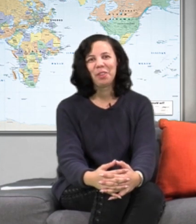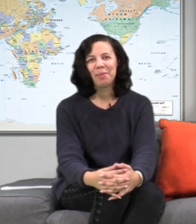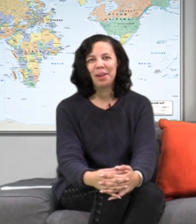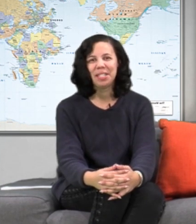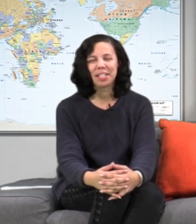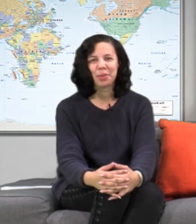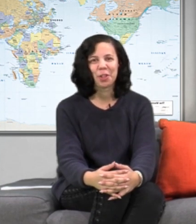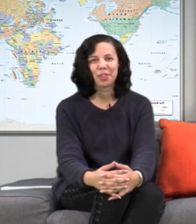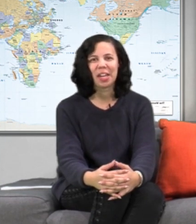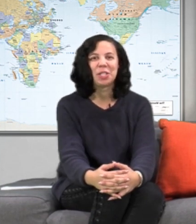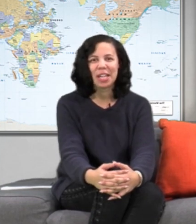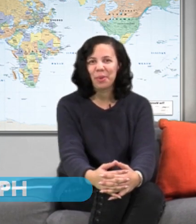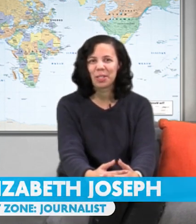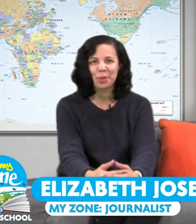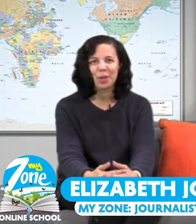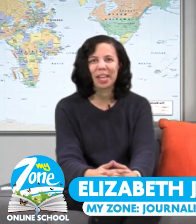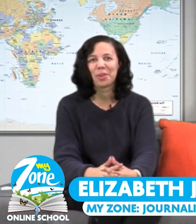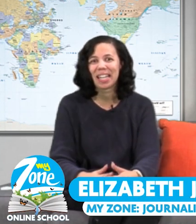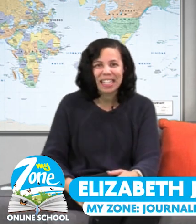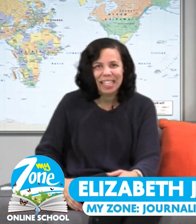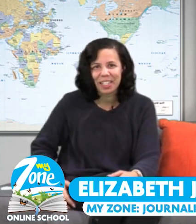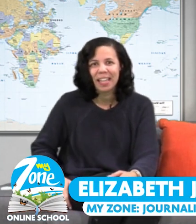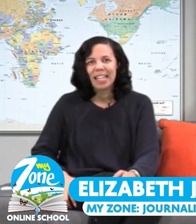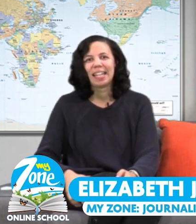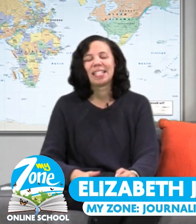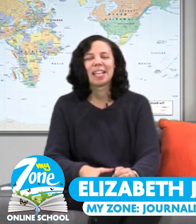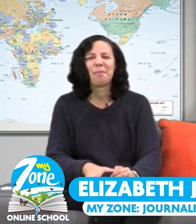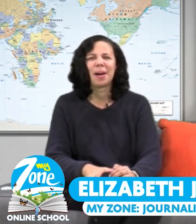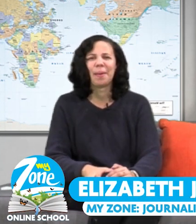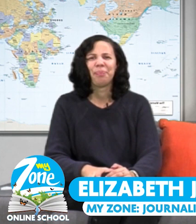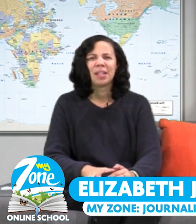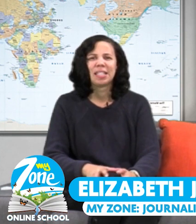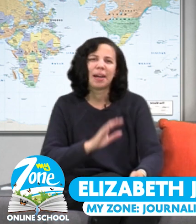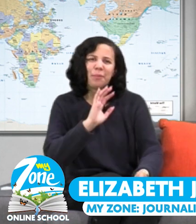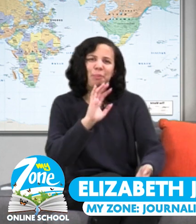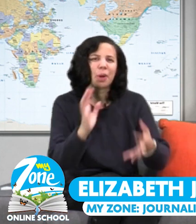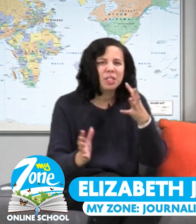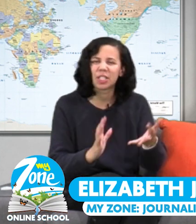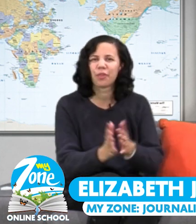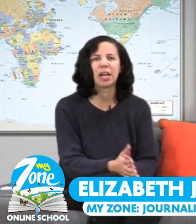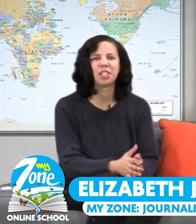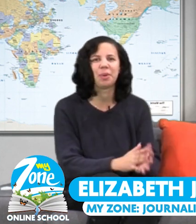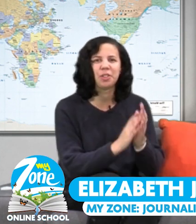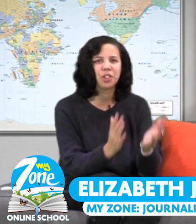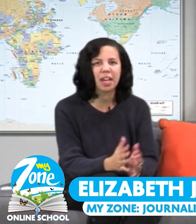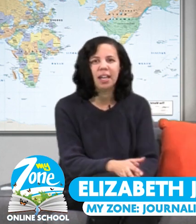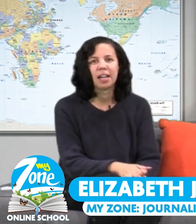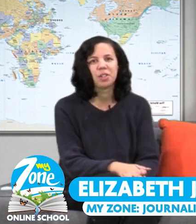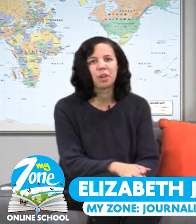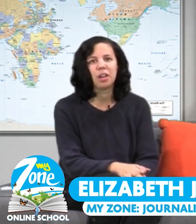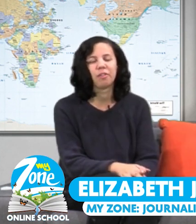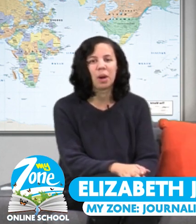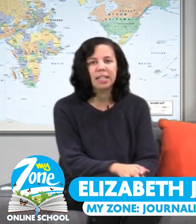Hi everyone, my name is Elizabeth Joseph, and today we're in studio again with another teacher that has some processes for us. She wants to share